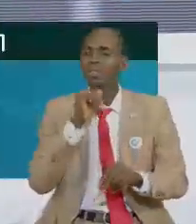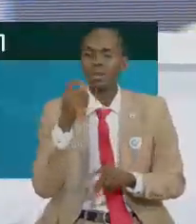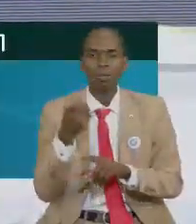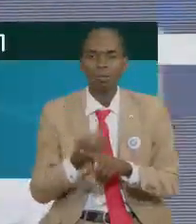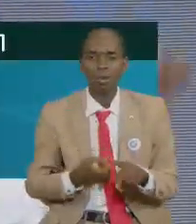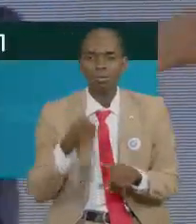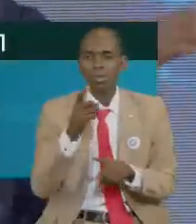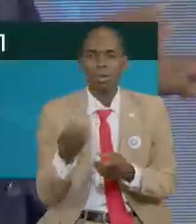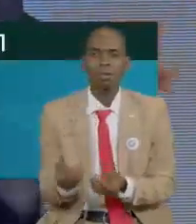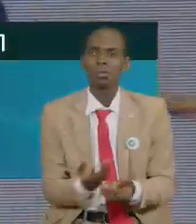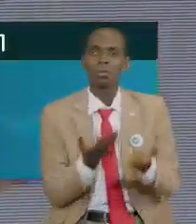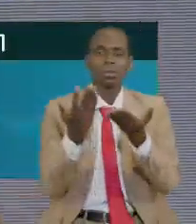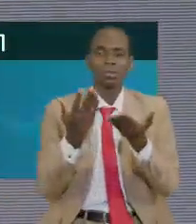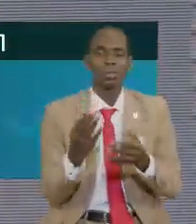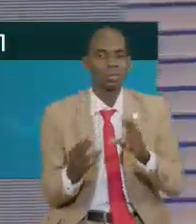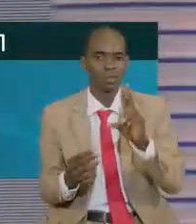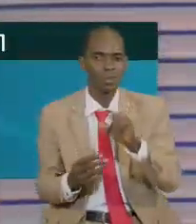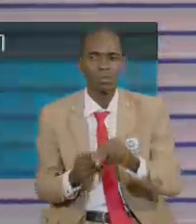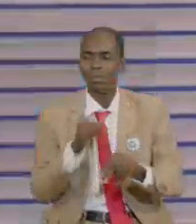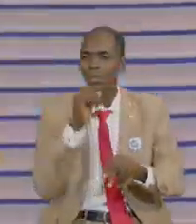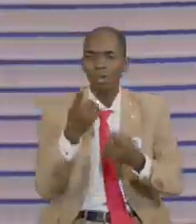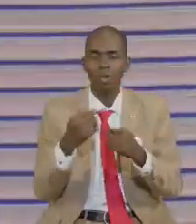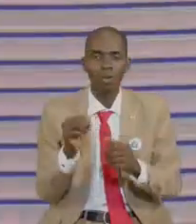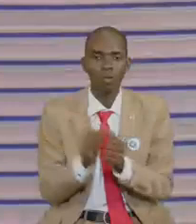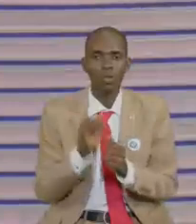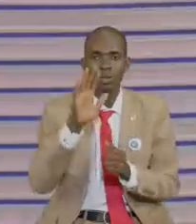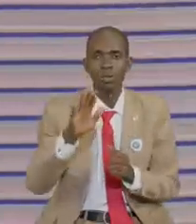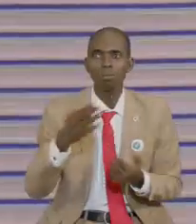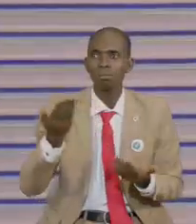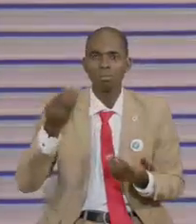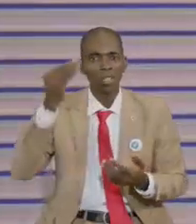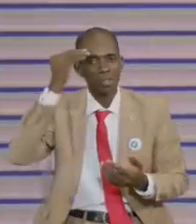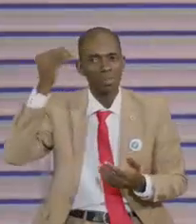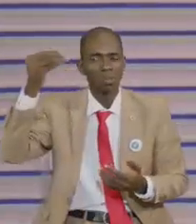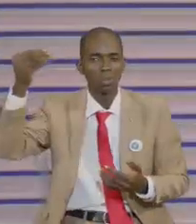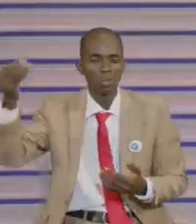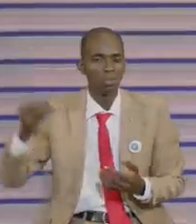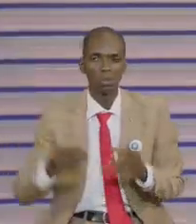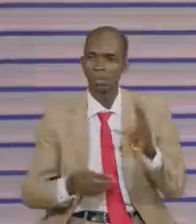It doesn't come with philosophy. It doesn't come from psychology.